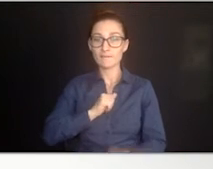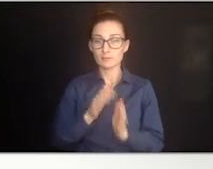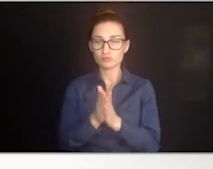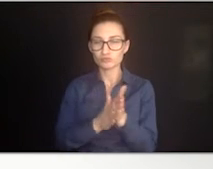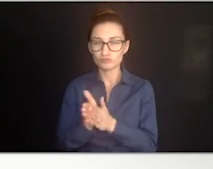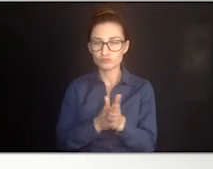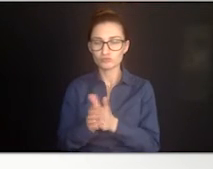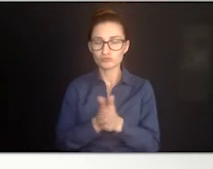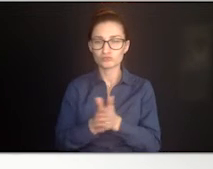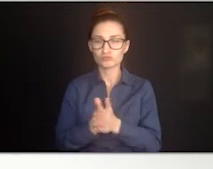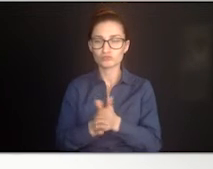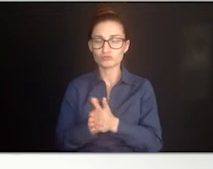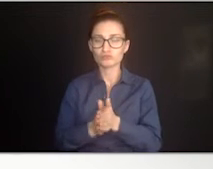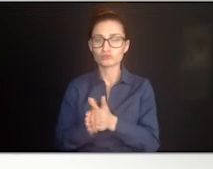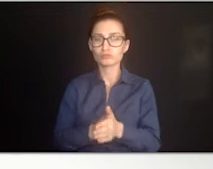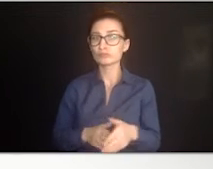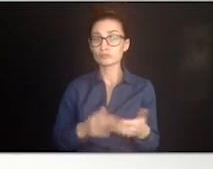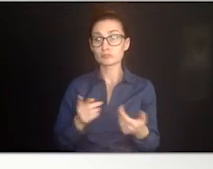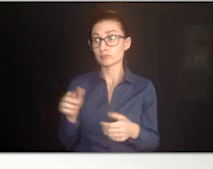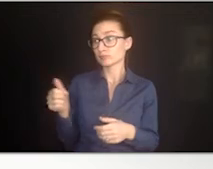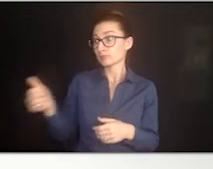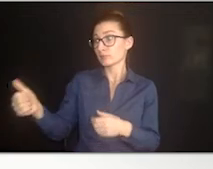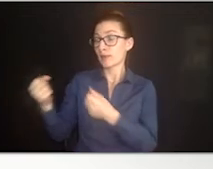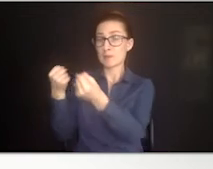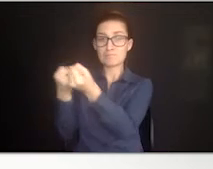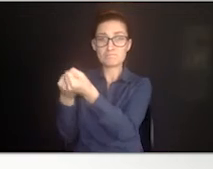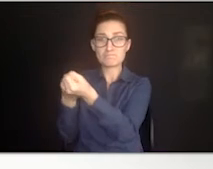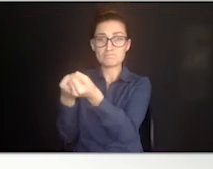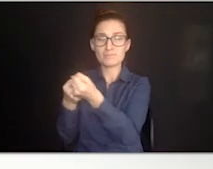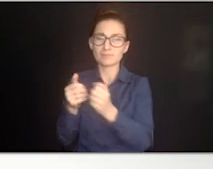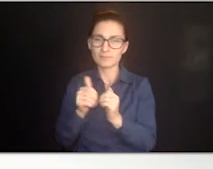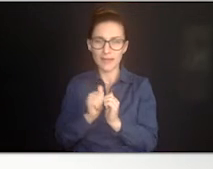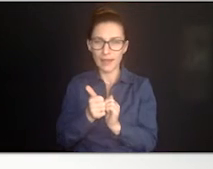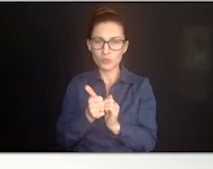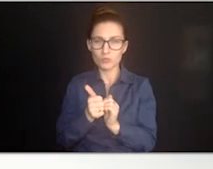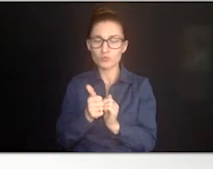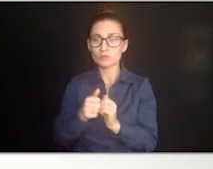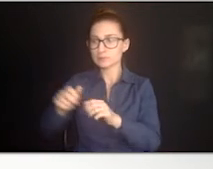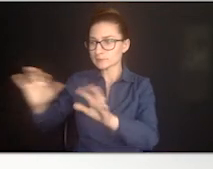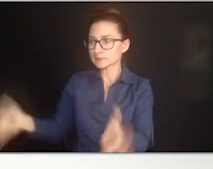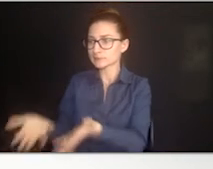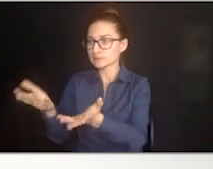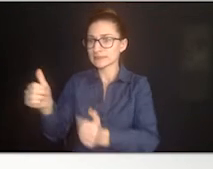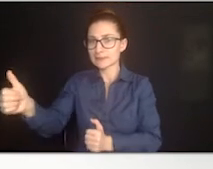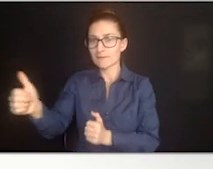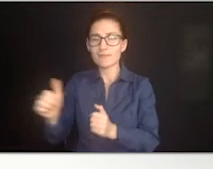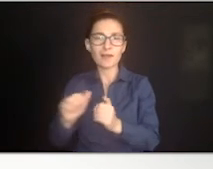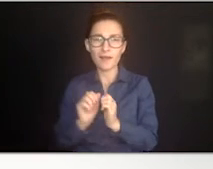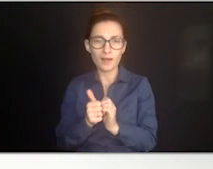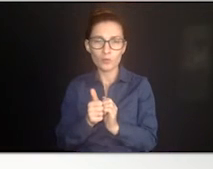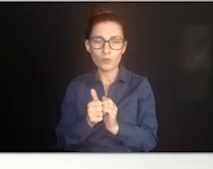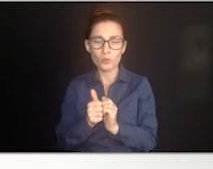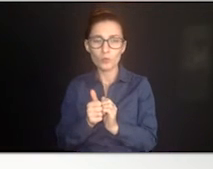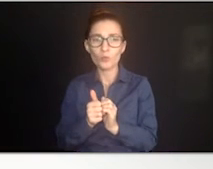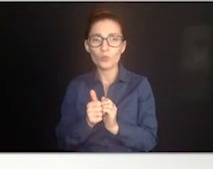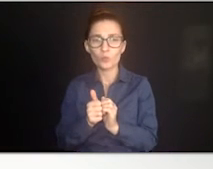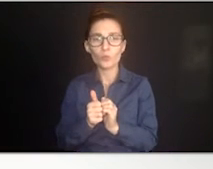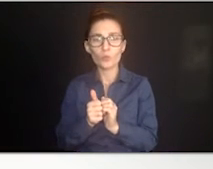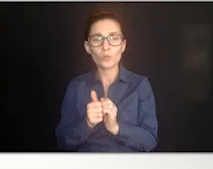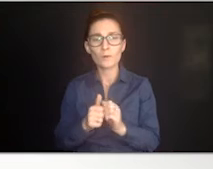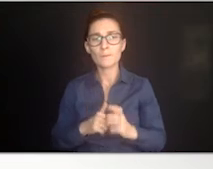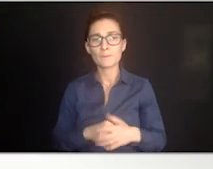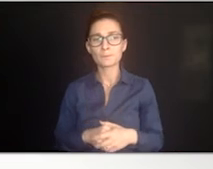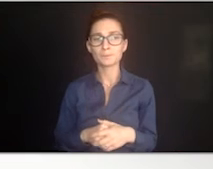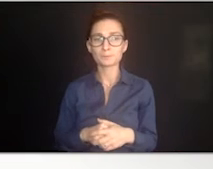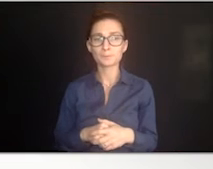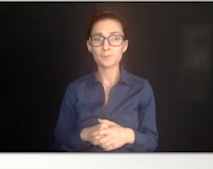Self-determination. How can they stand up for themselves and make sure that their needs are being met? How can they advocate for